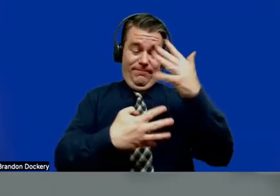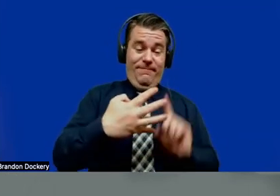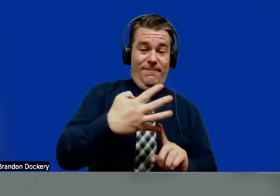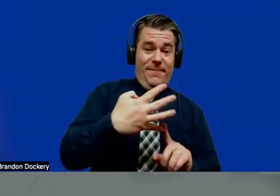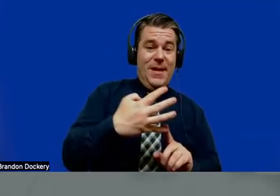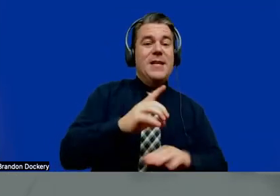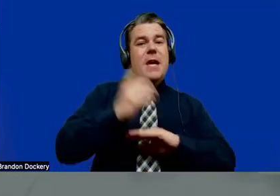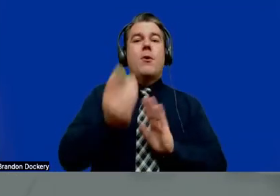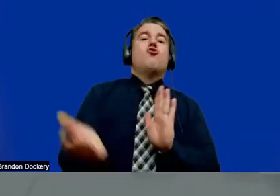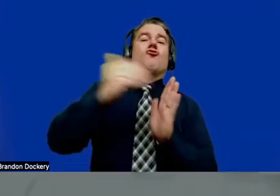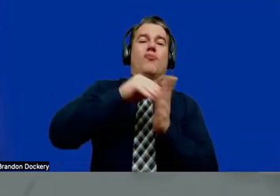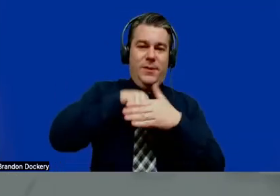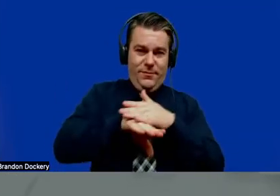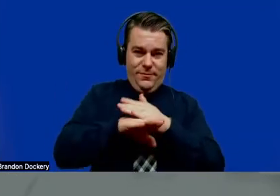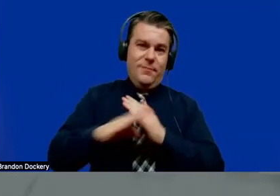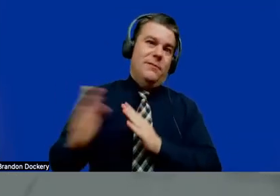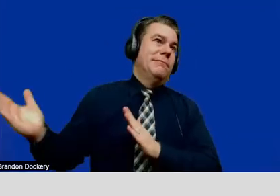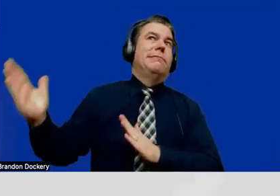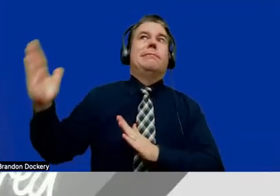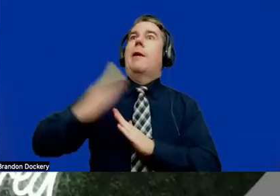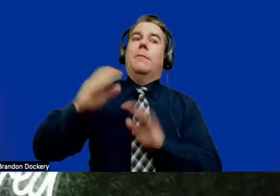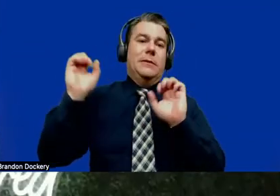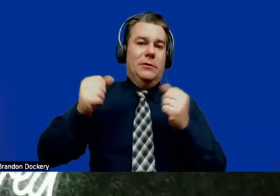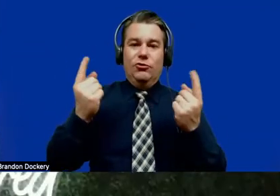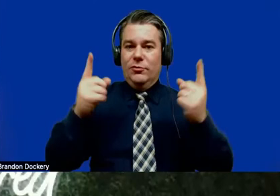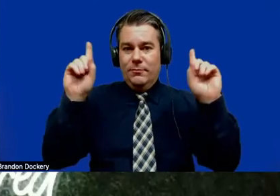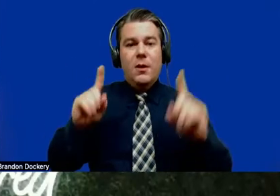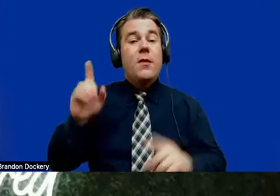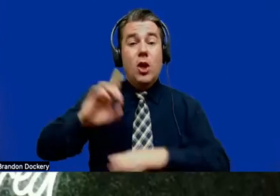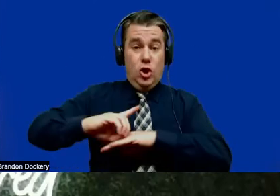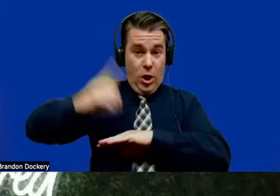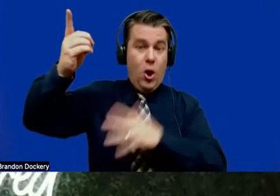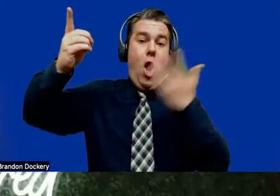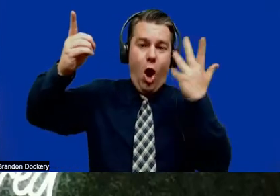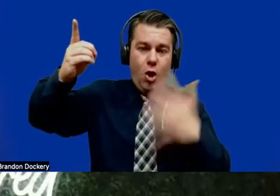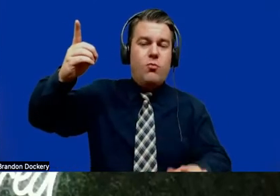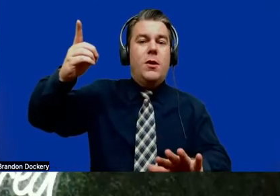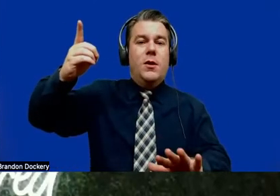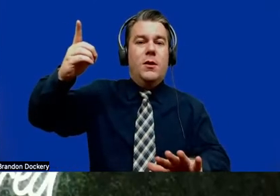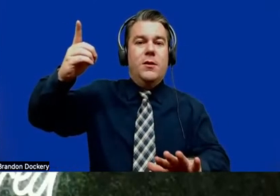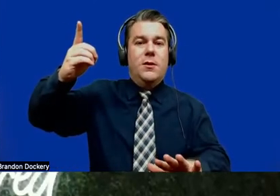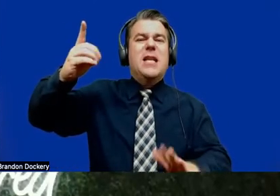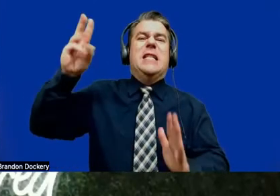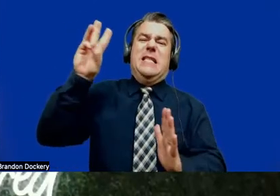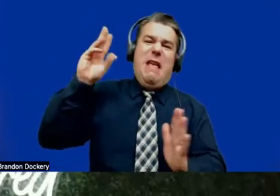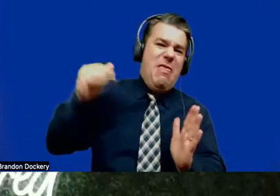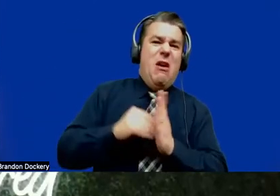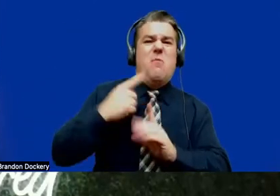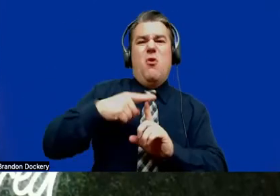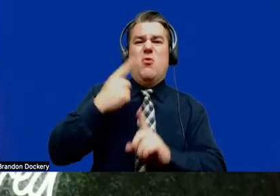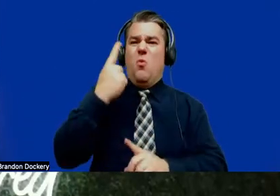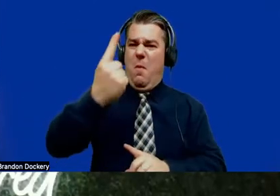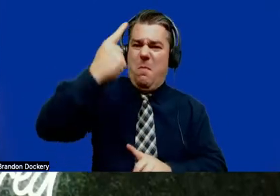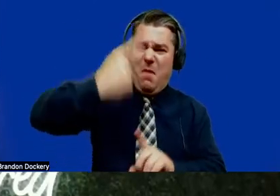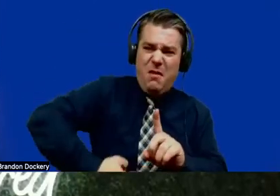top tier achievement that somebody can have, where they are a diamond. They have hit 6,000 points in a month of pay point, and then they